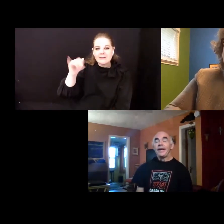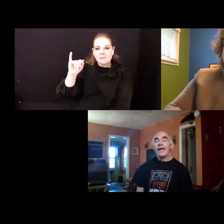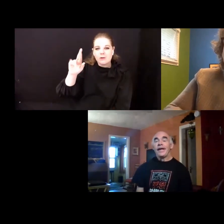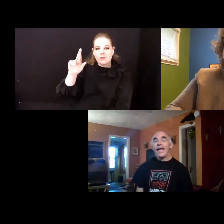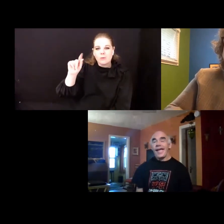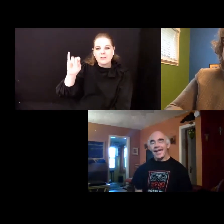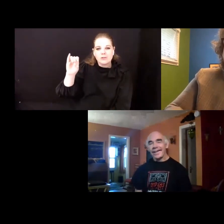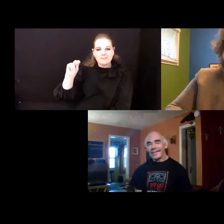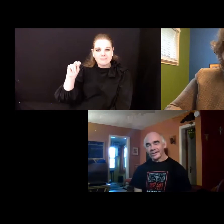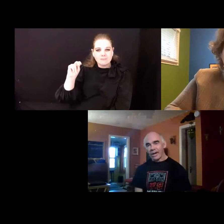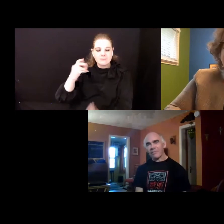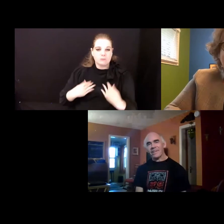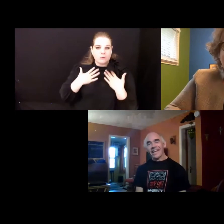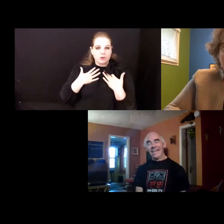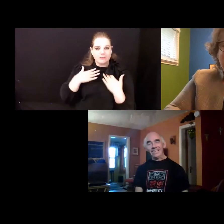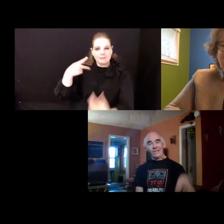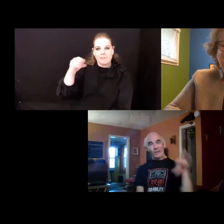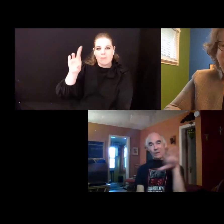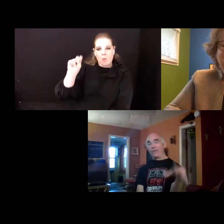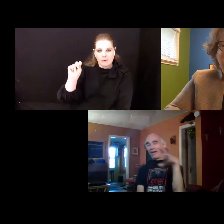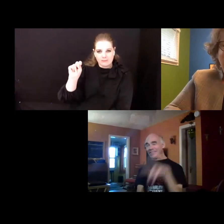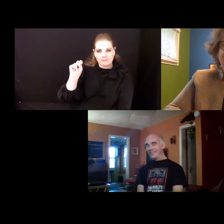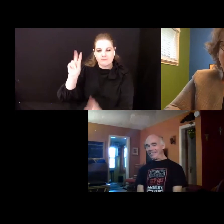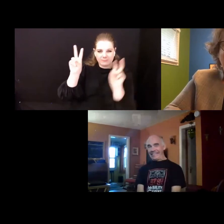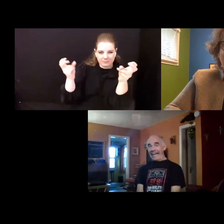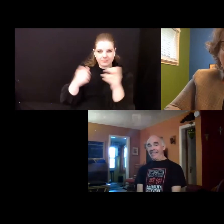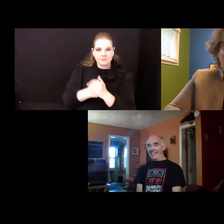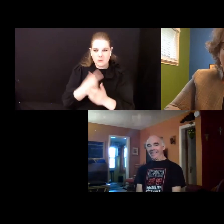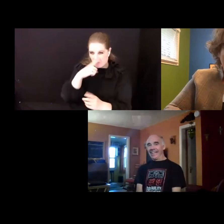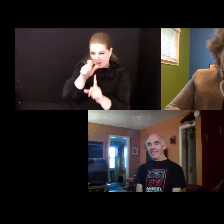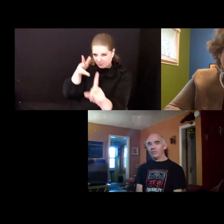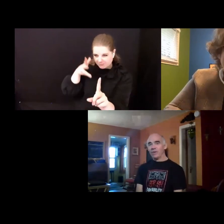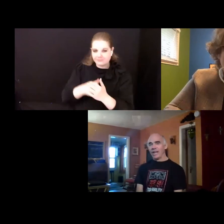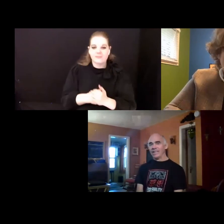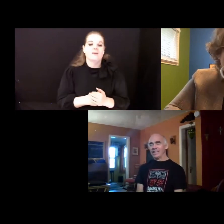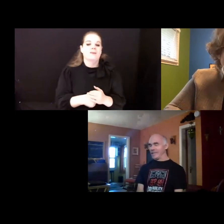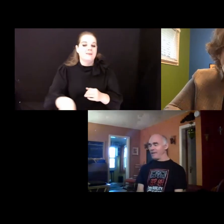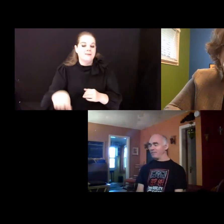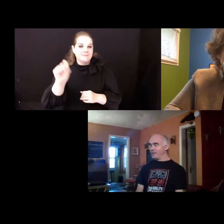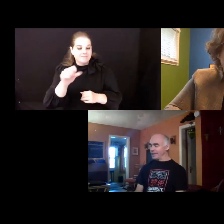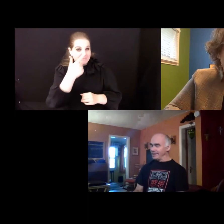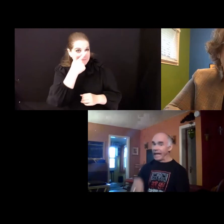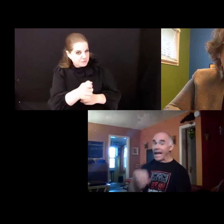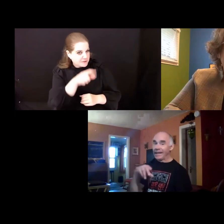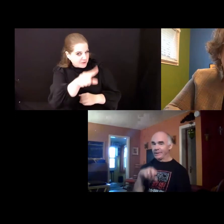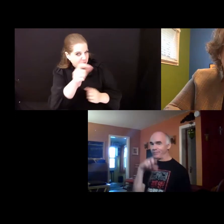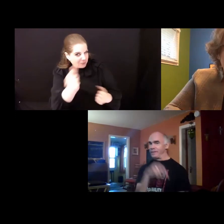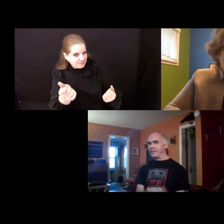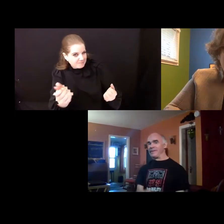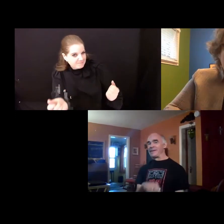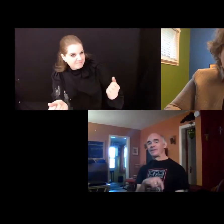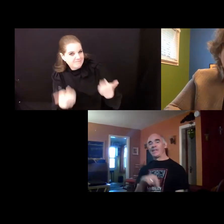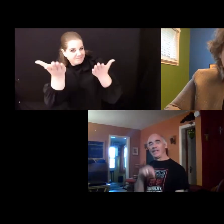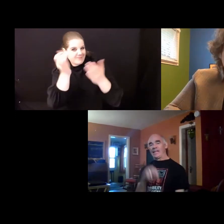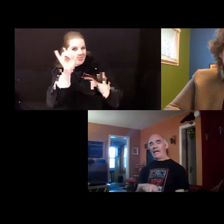for a minute. Kobe, it is so interesting that you brought this up because, as a matter